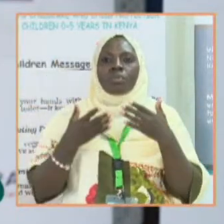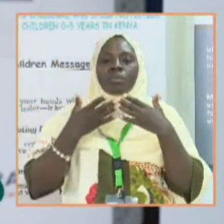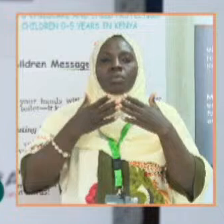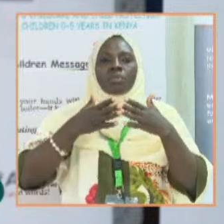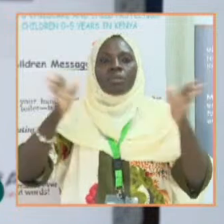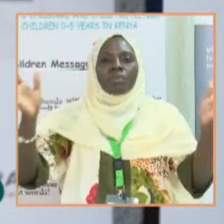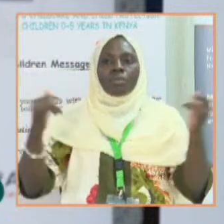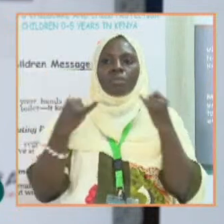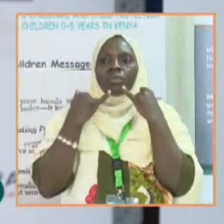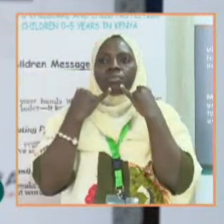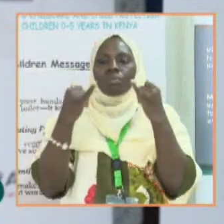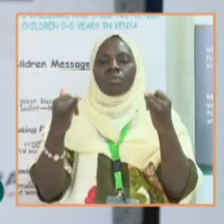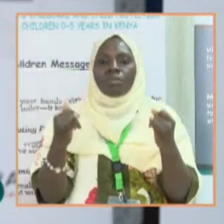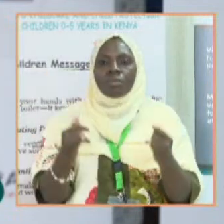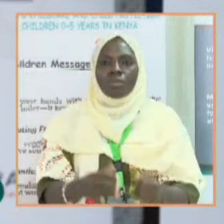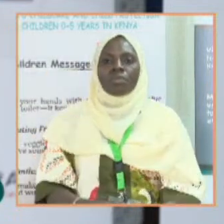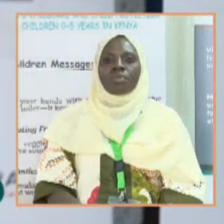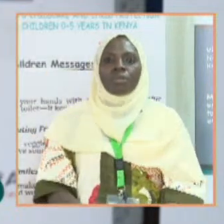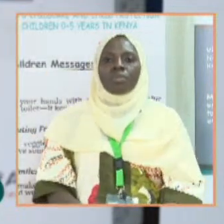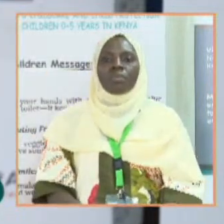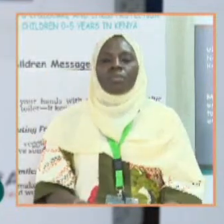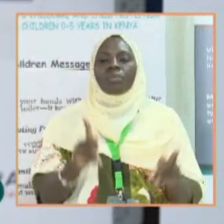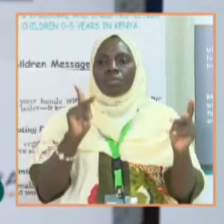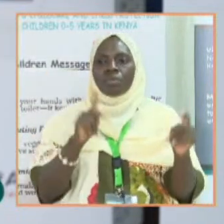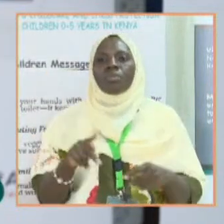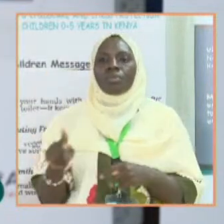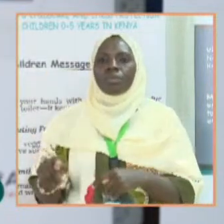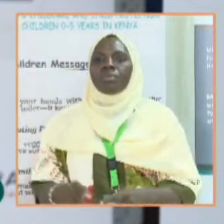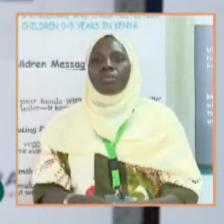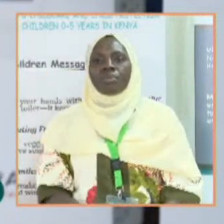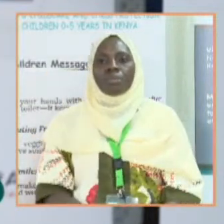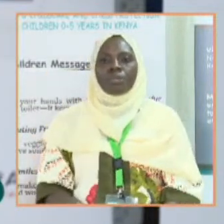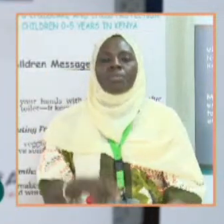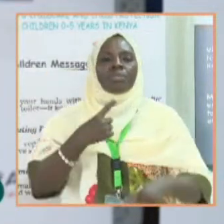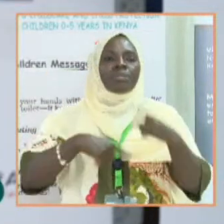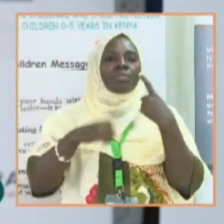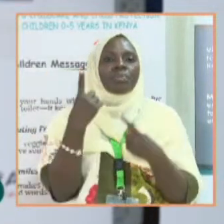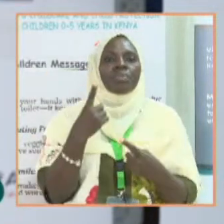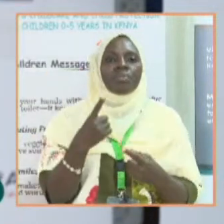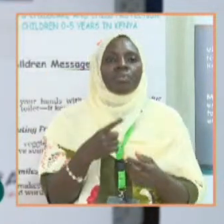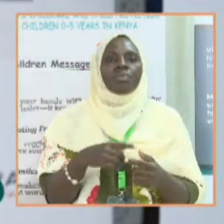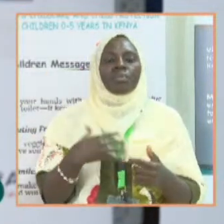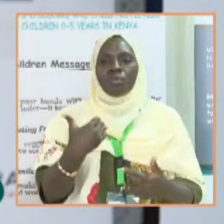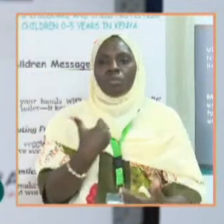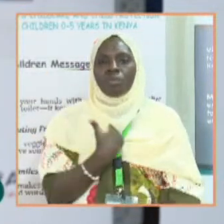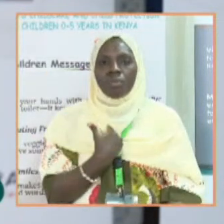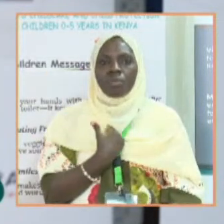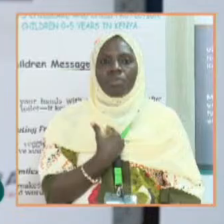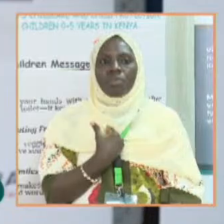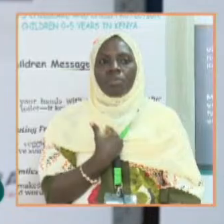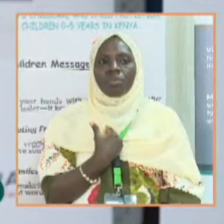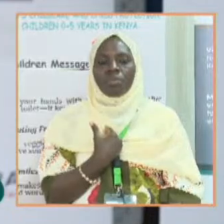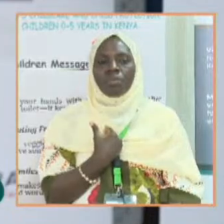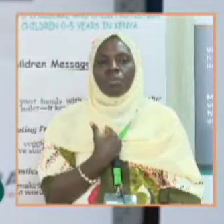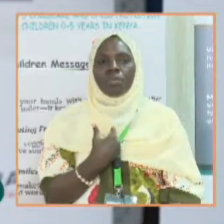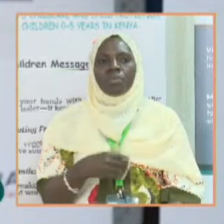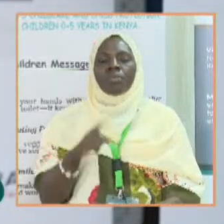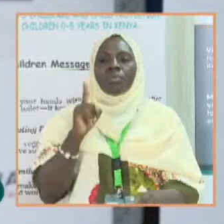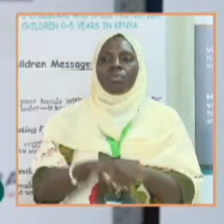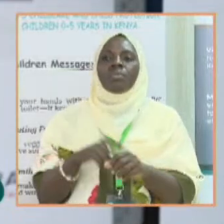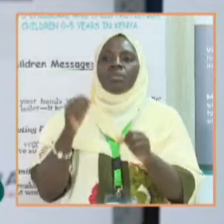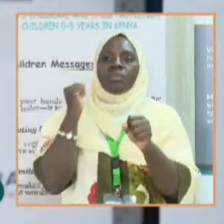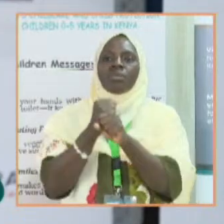children, especially in immunization. Are there any successes that we see when these two key parties collaborate? Yes, we have